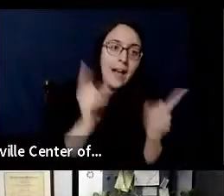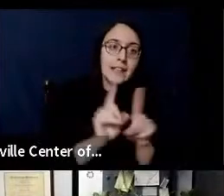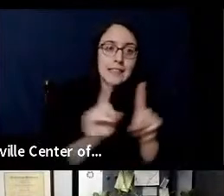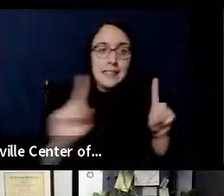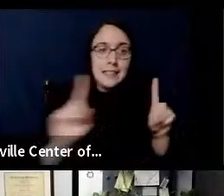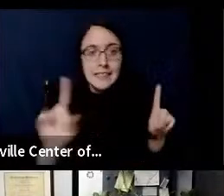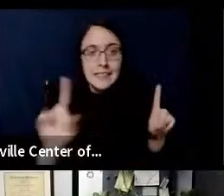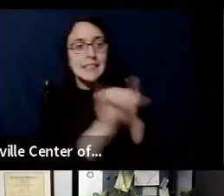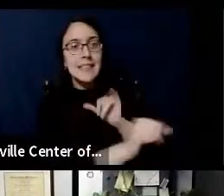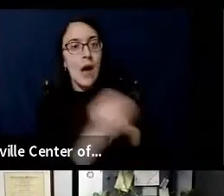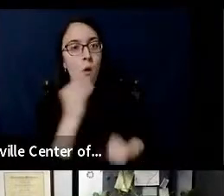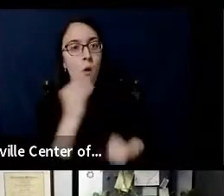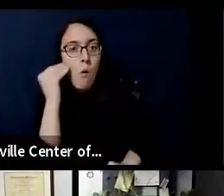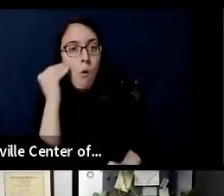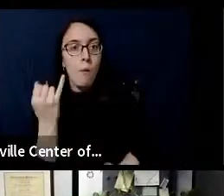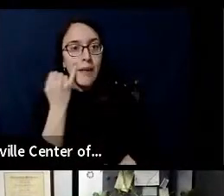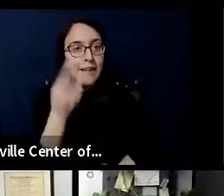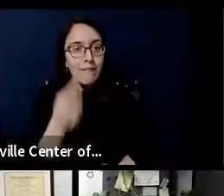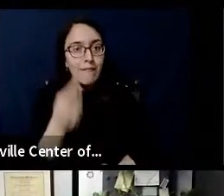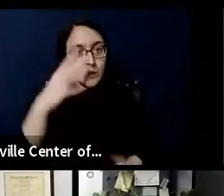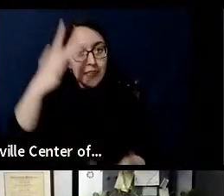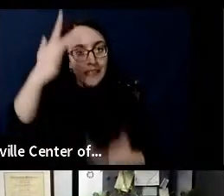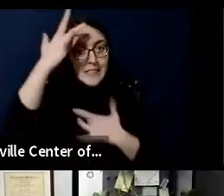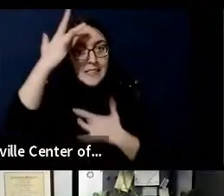you're sick are more important than ever.